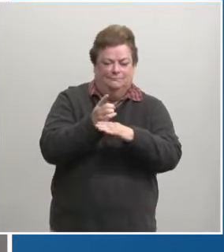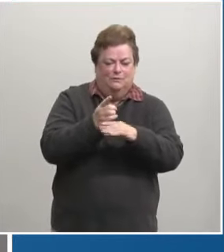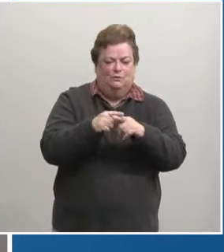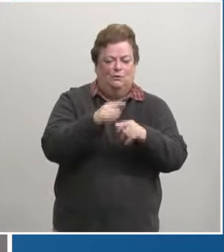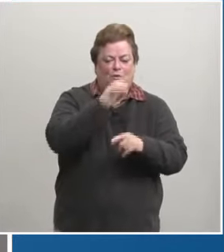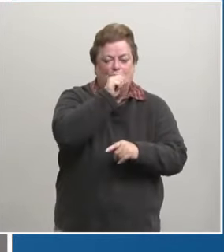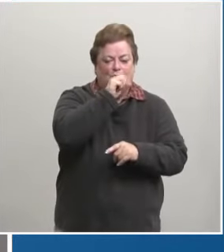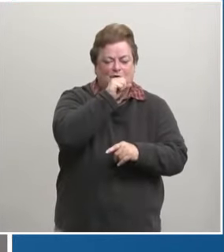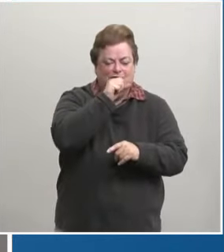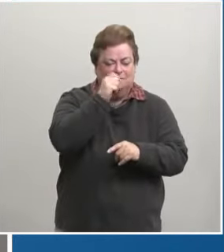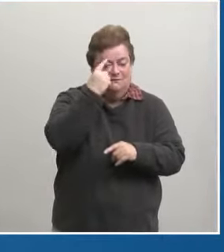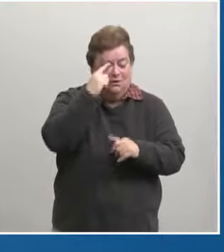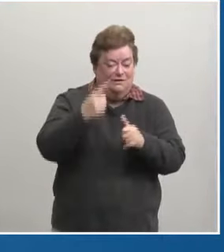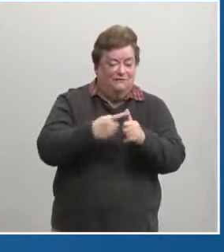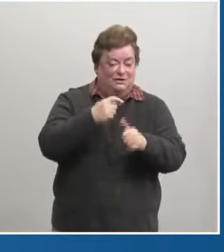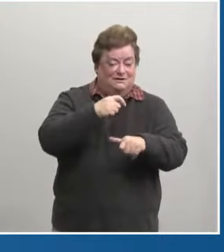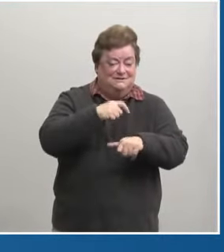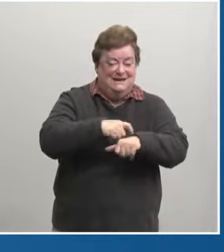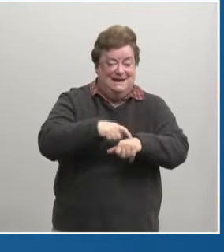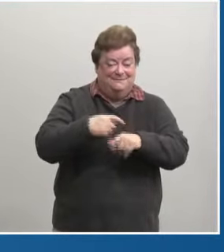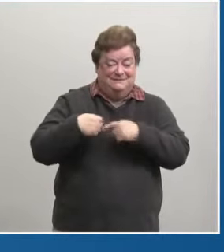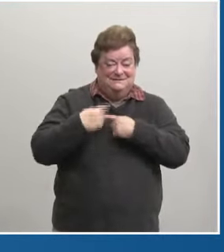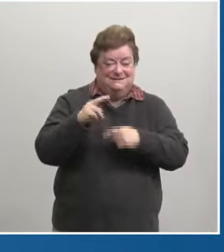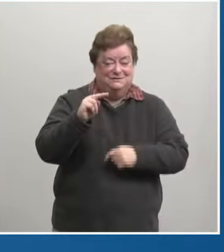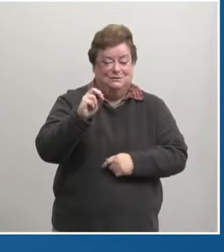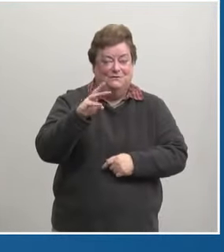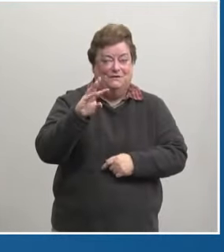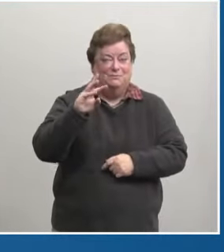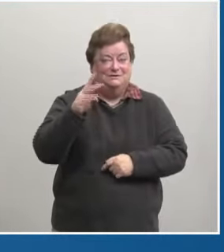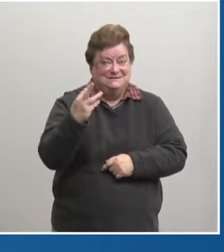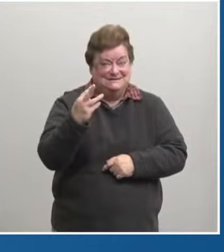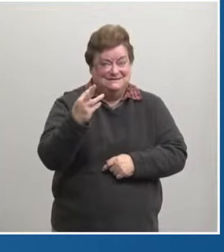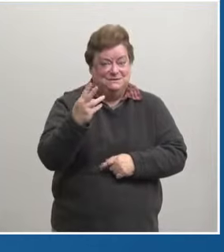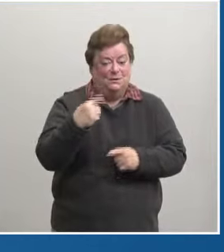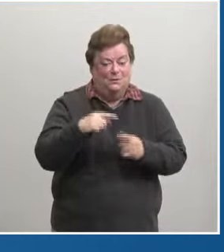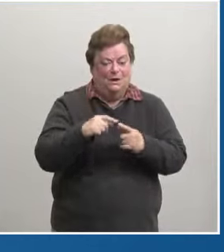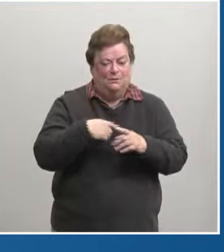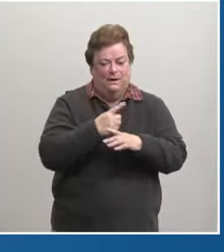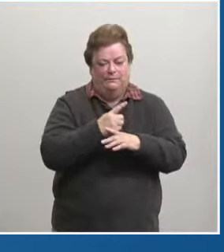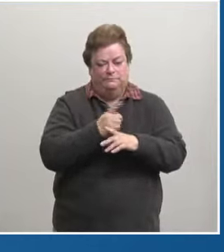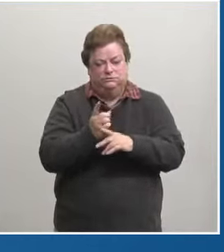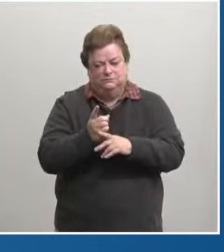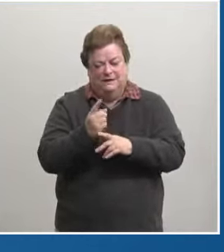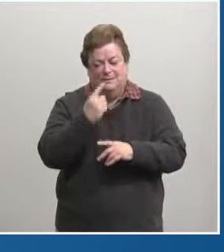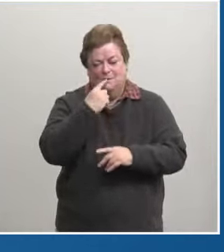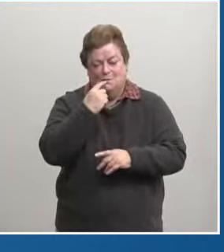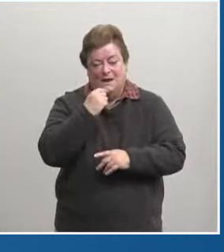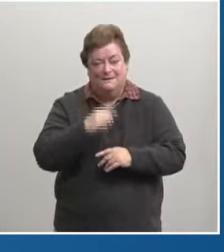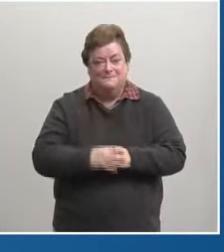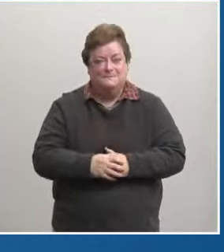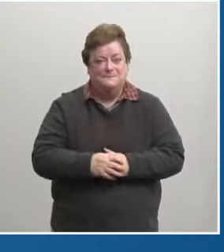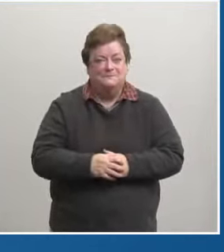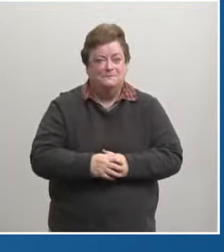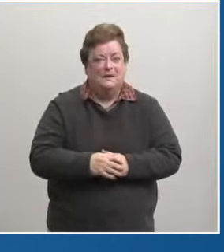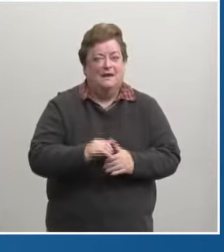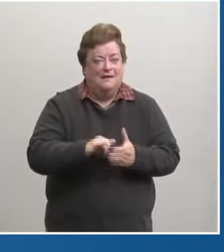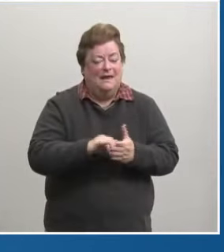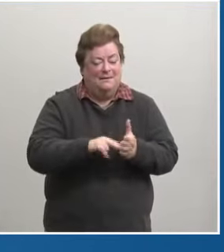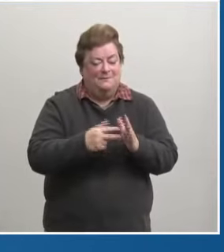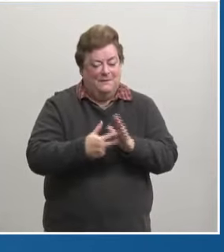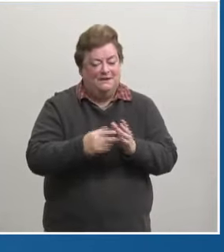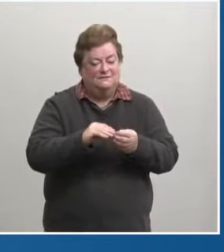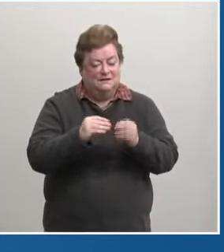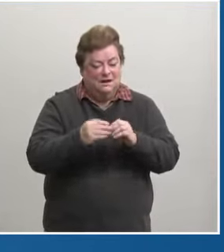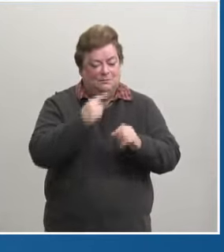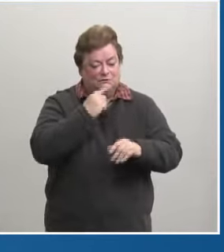for the first time since November 6th, when it went into red for the first time. This indicates an improving trend in our